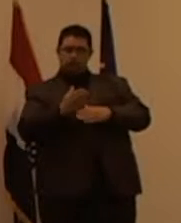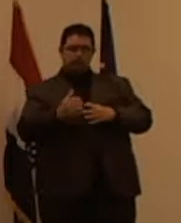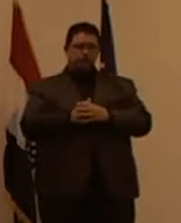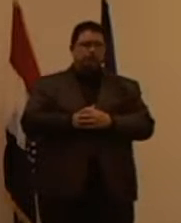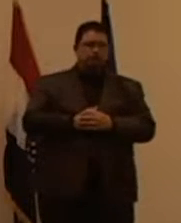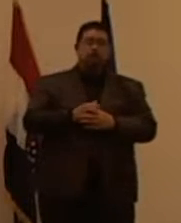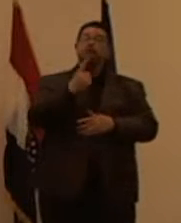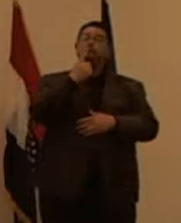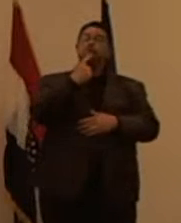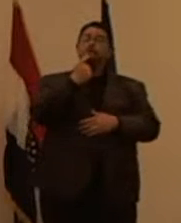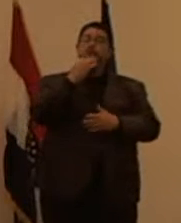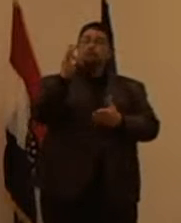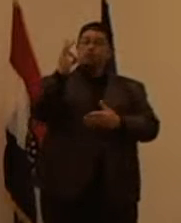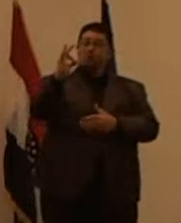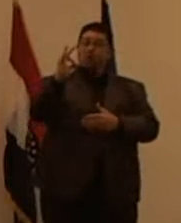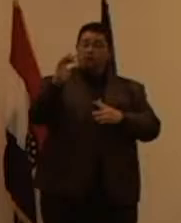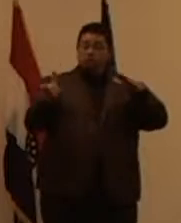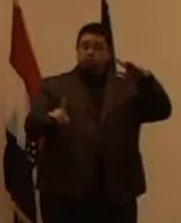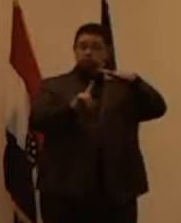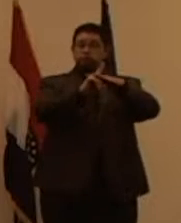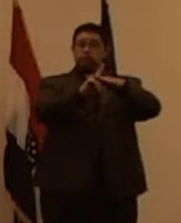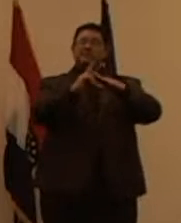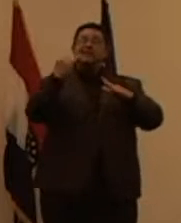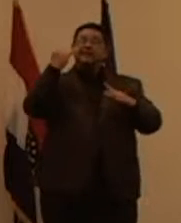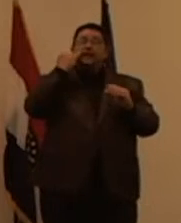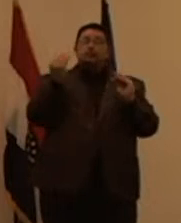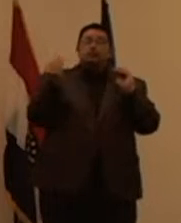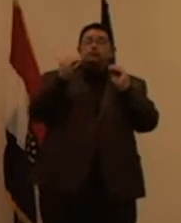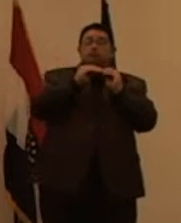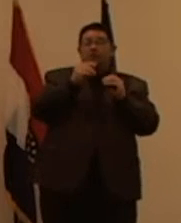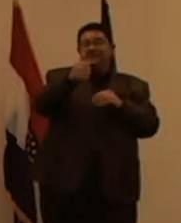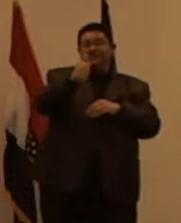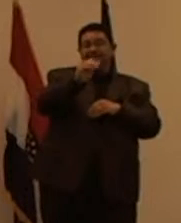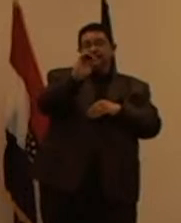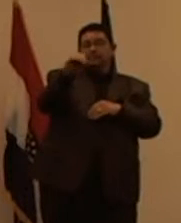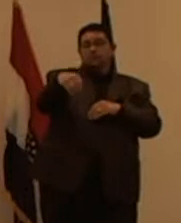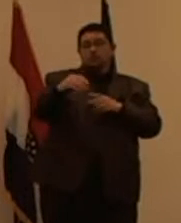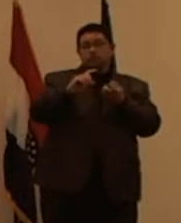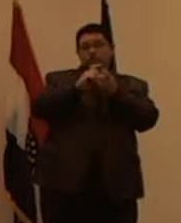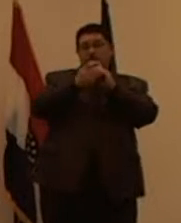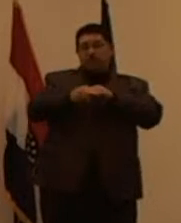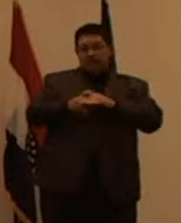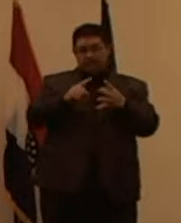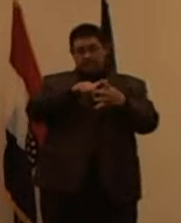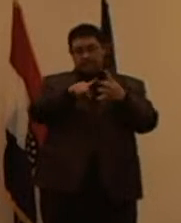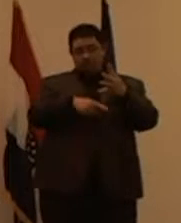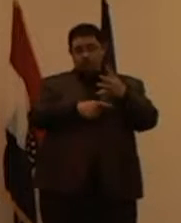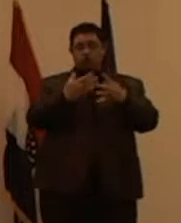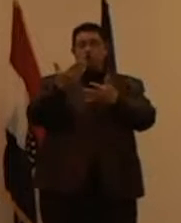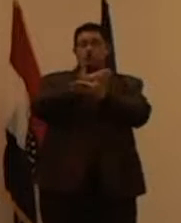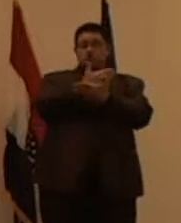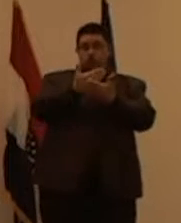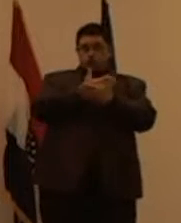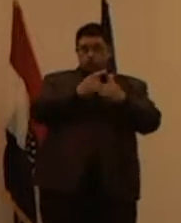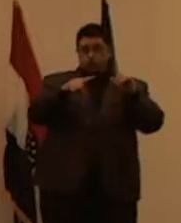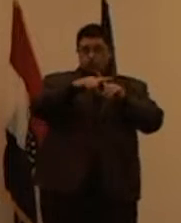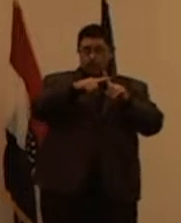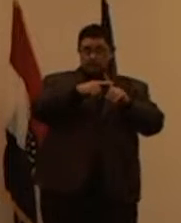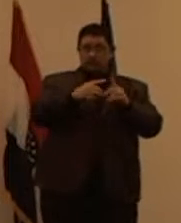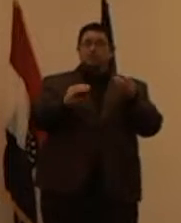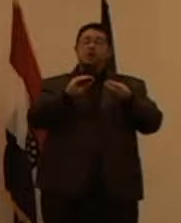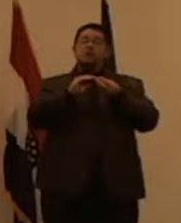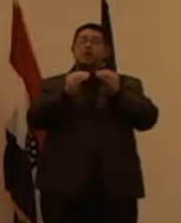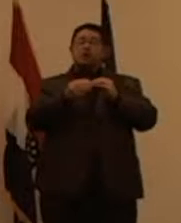A red dot will occur if there is more than a 10% change in these 4 indicators: new cases, number